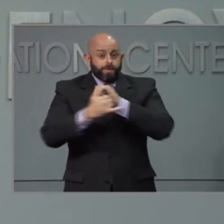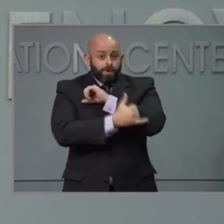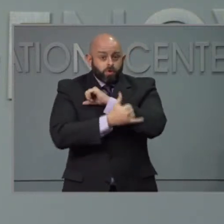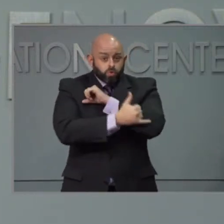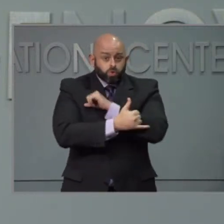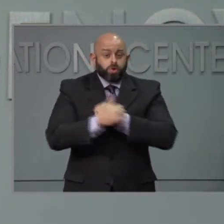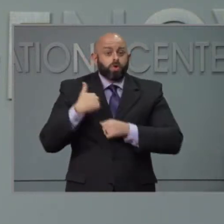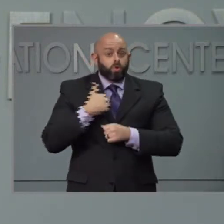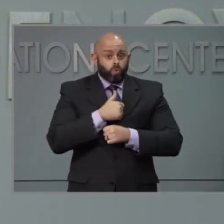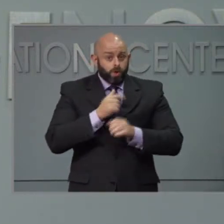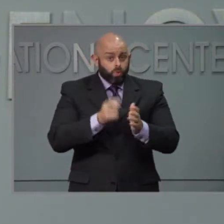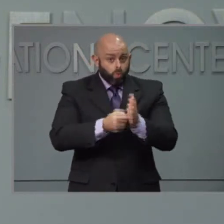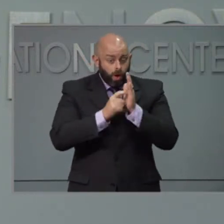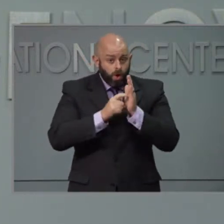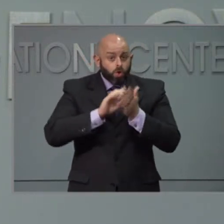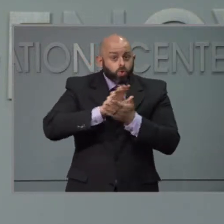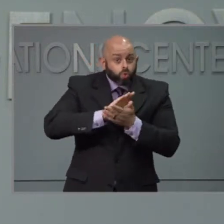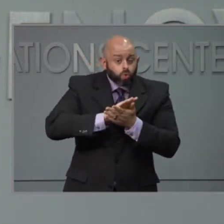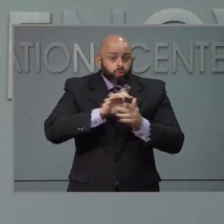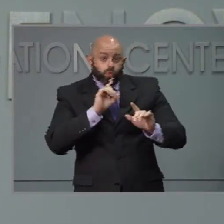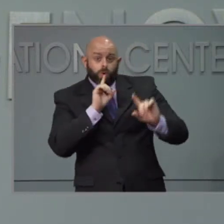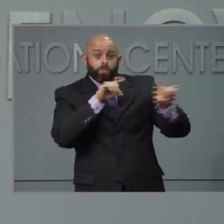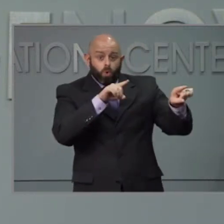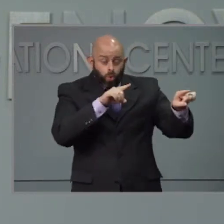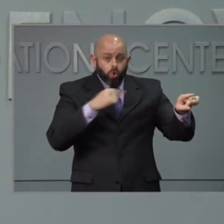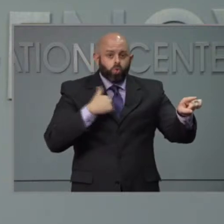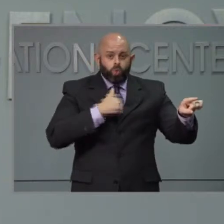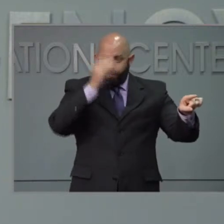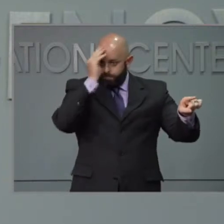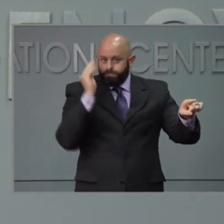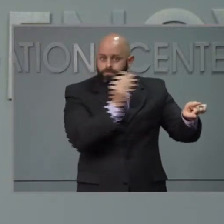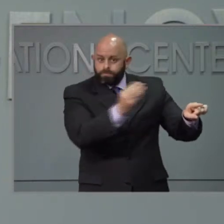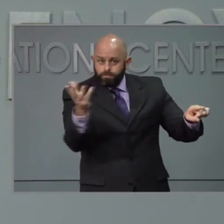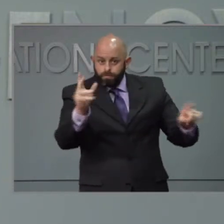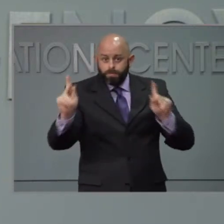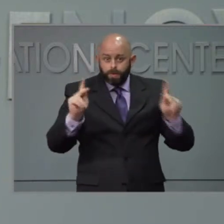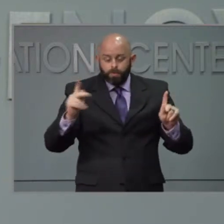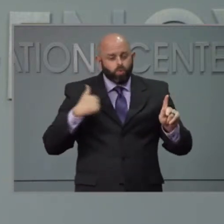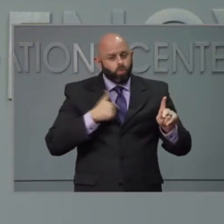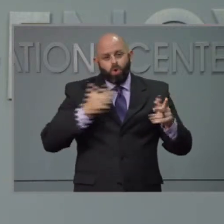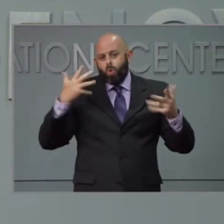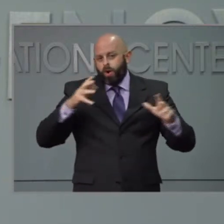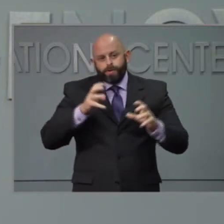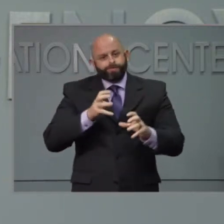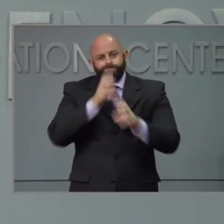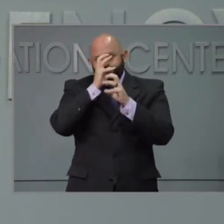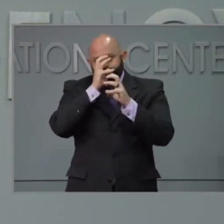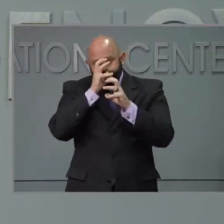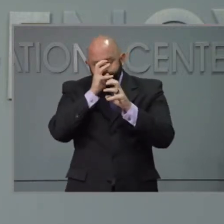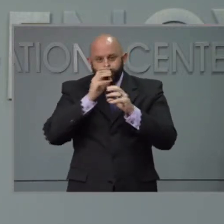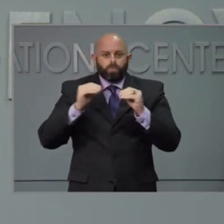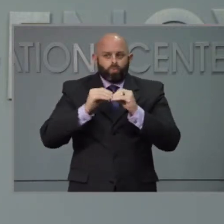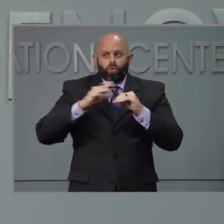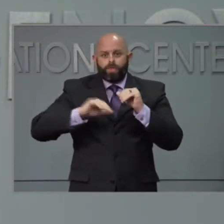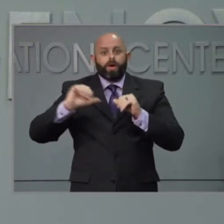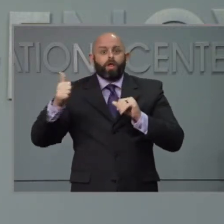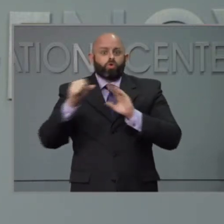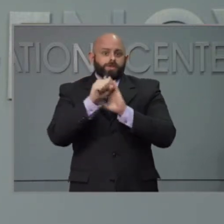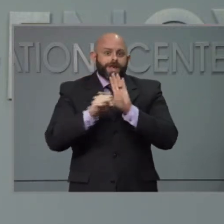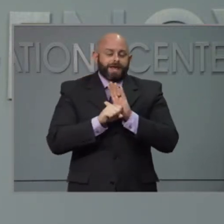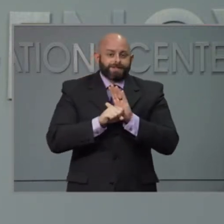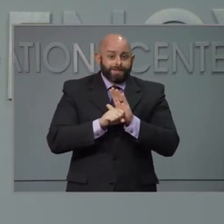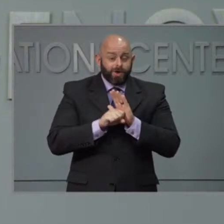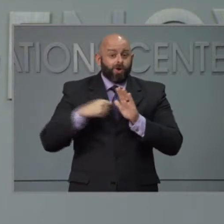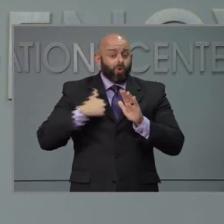from our school settings and then be able to share that back with the public, I think does put us already at the end of places where we're able to